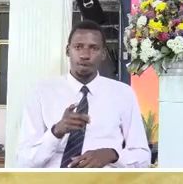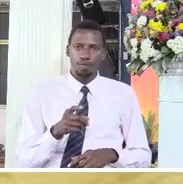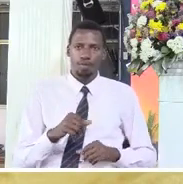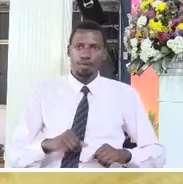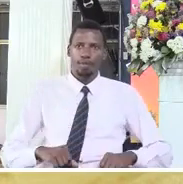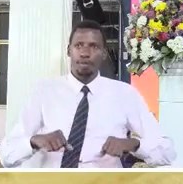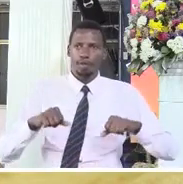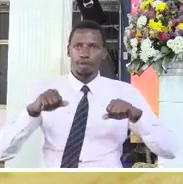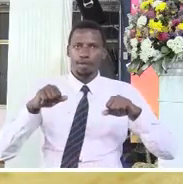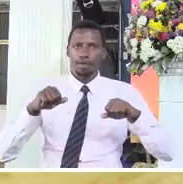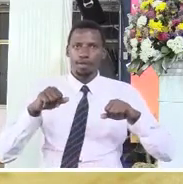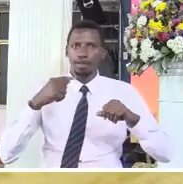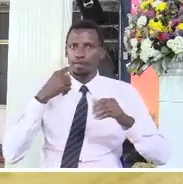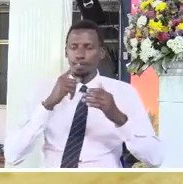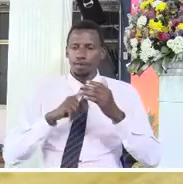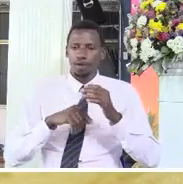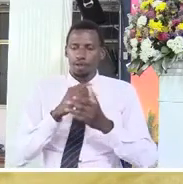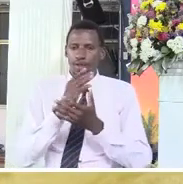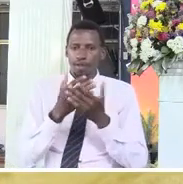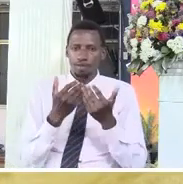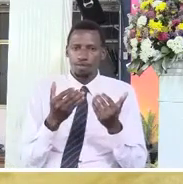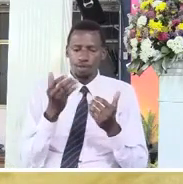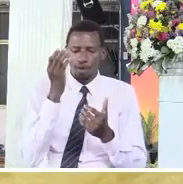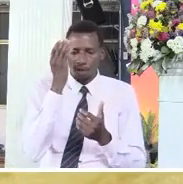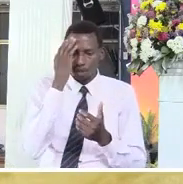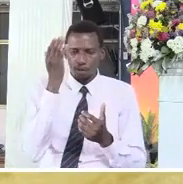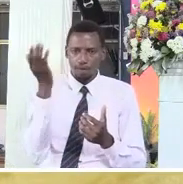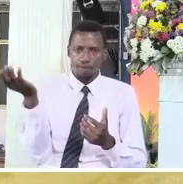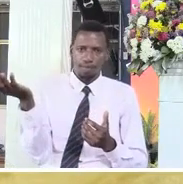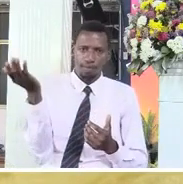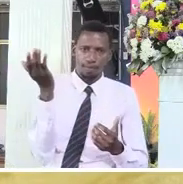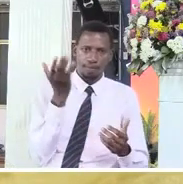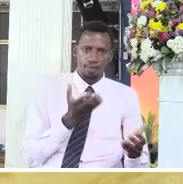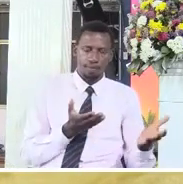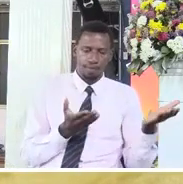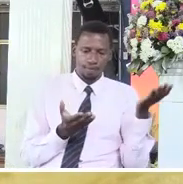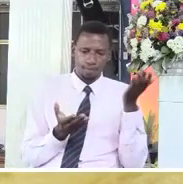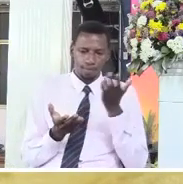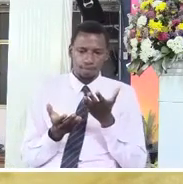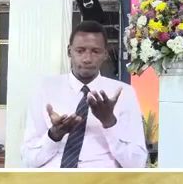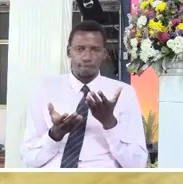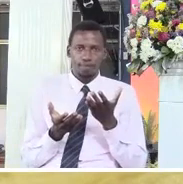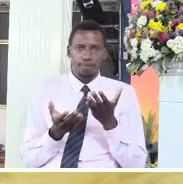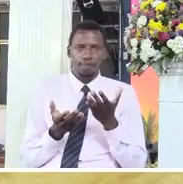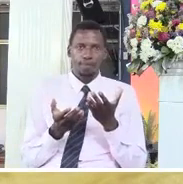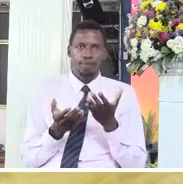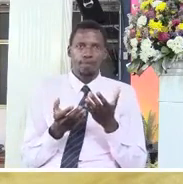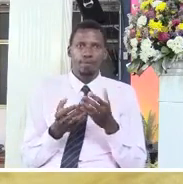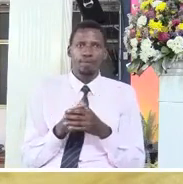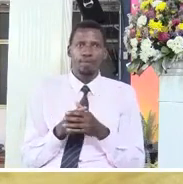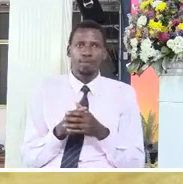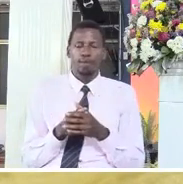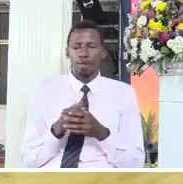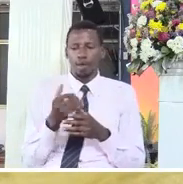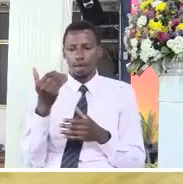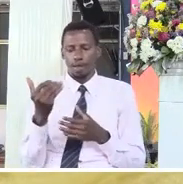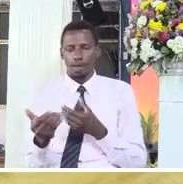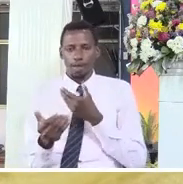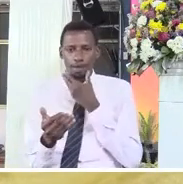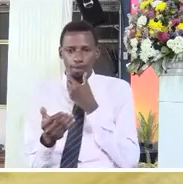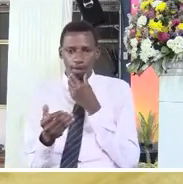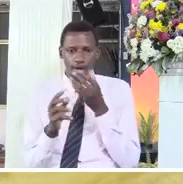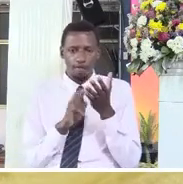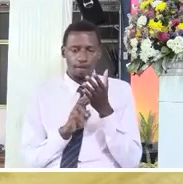eunuchs, to bring some of the children of Israel and some of the king's descendants and some of the nobles. Verse 4, young men, and this